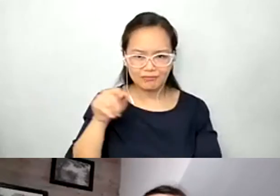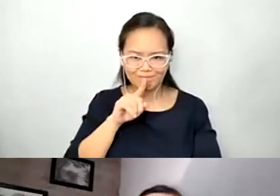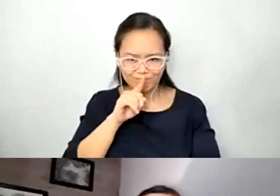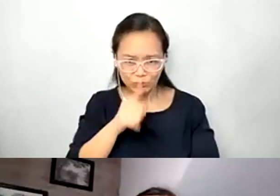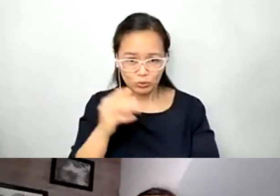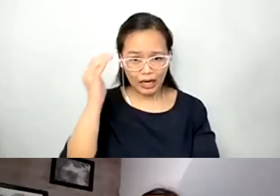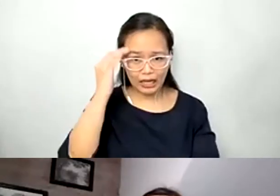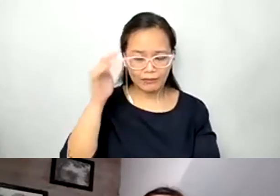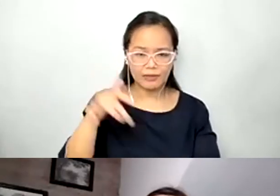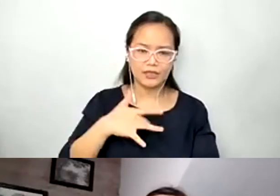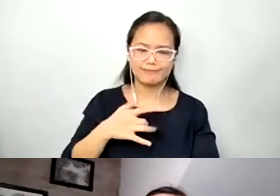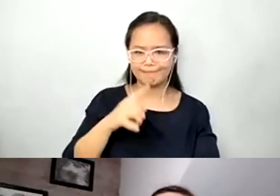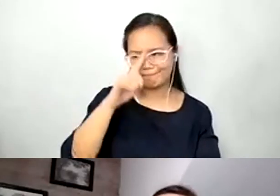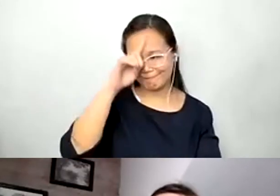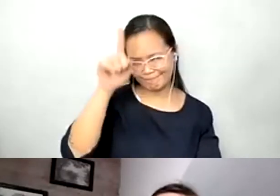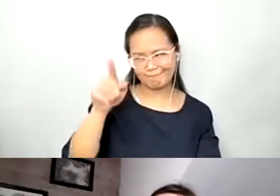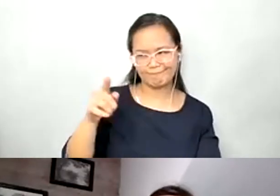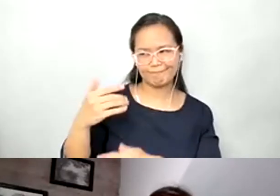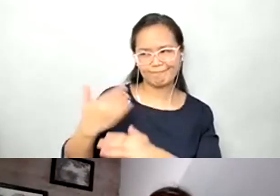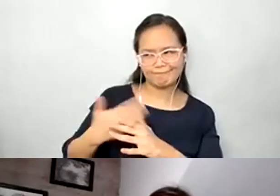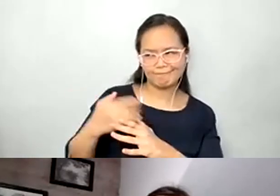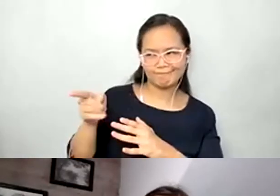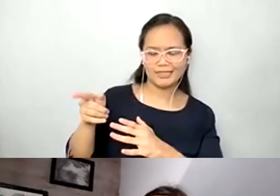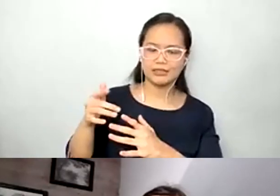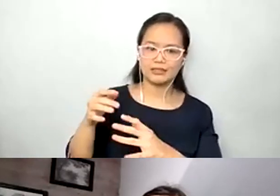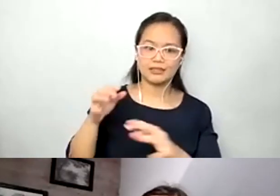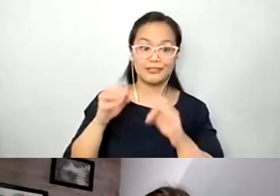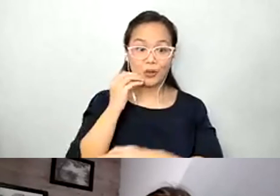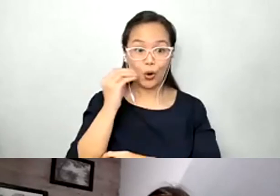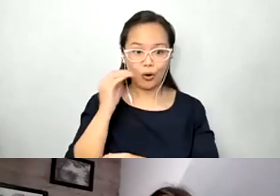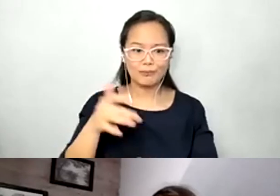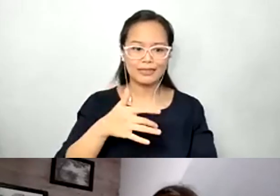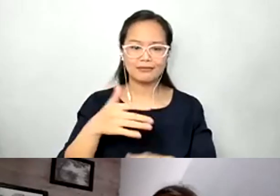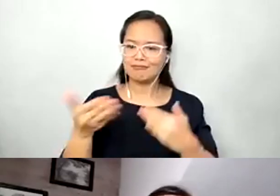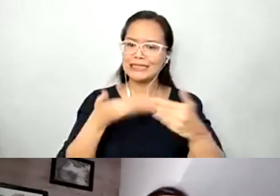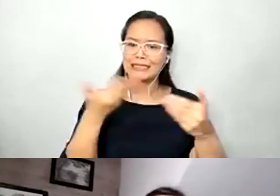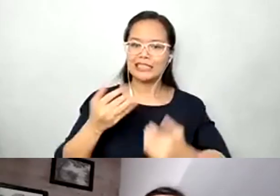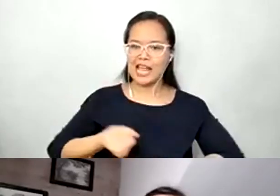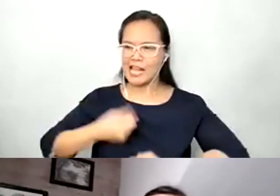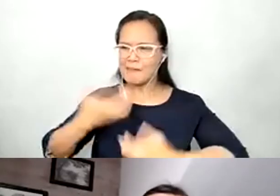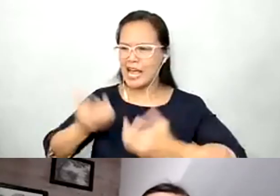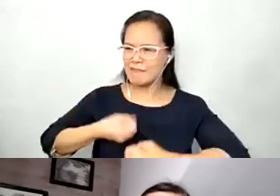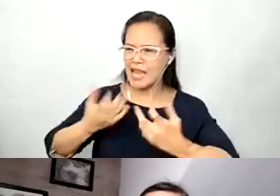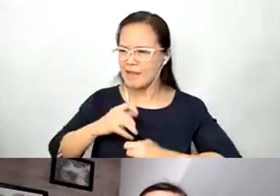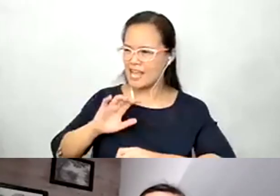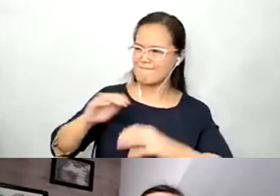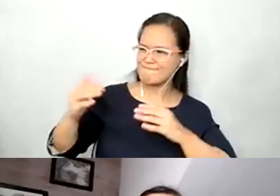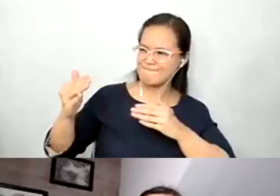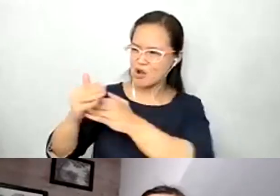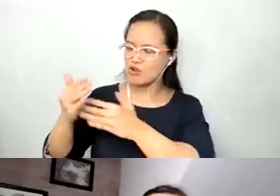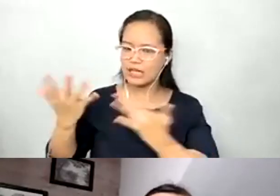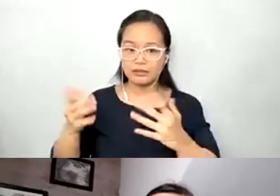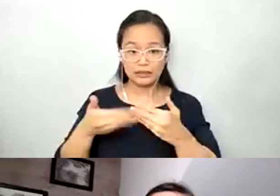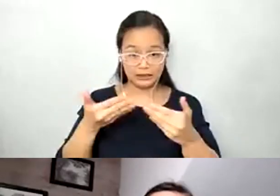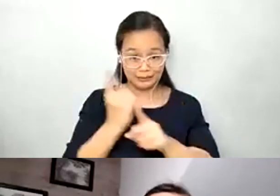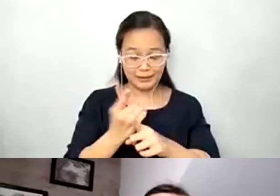me. And of course, when you're at home, it's easy to like blurt it out. But when you're in public, when you're in a meeting, that's the